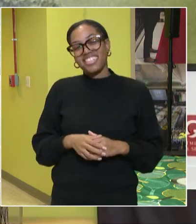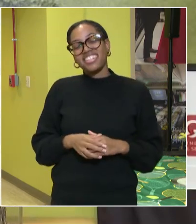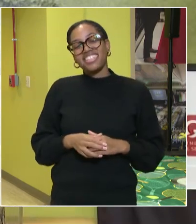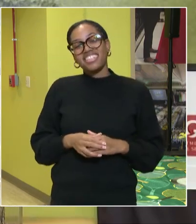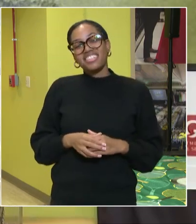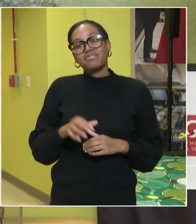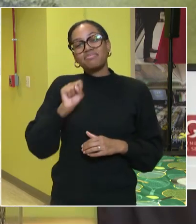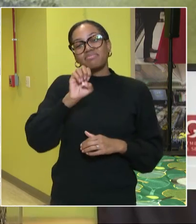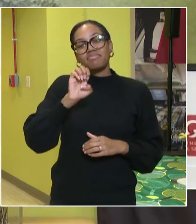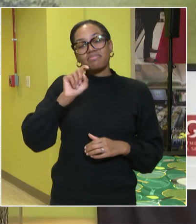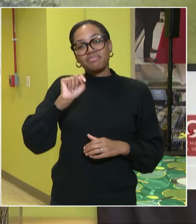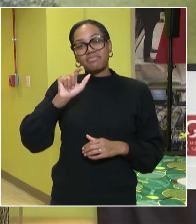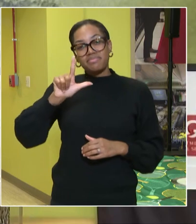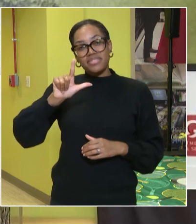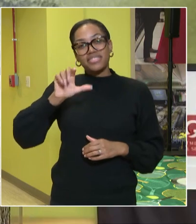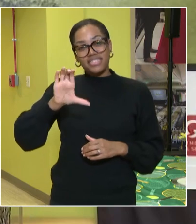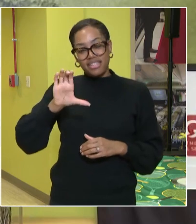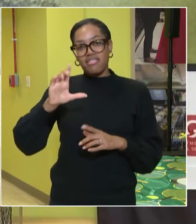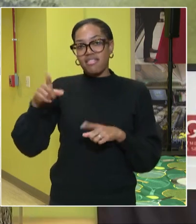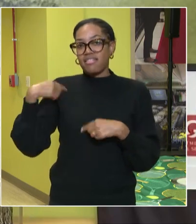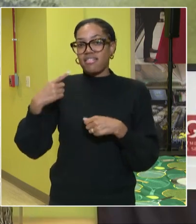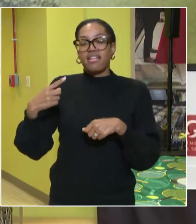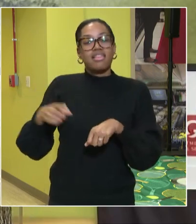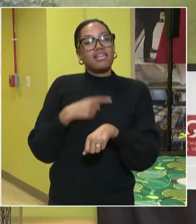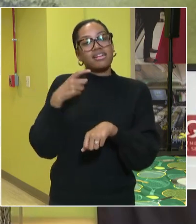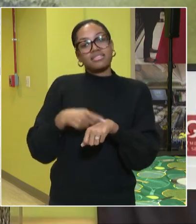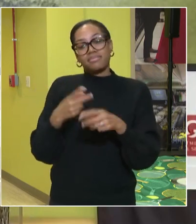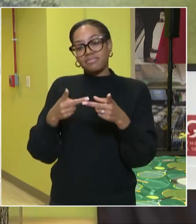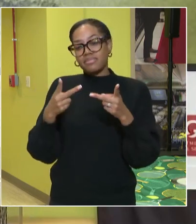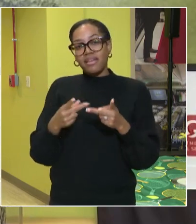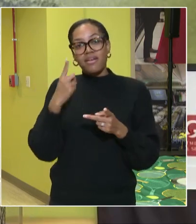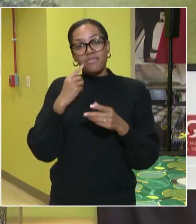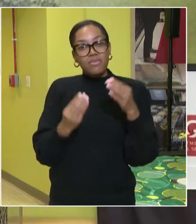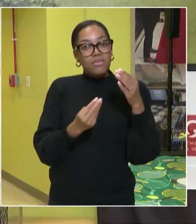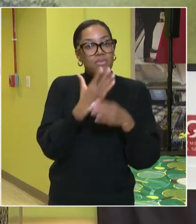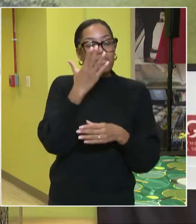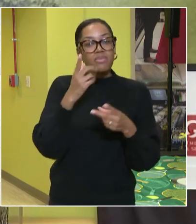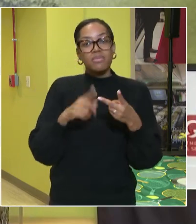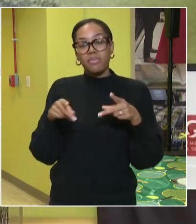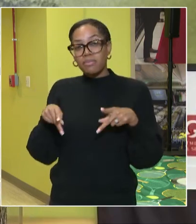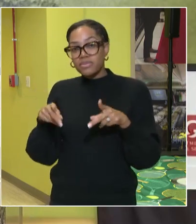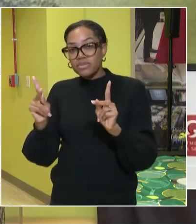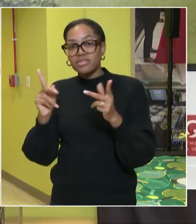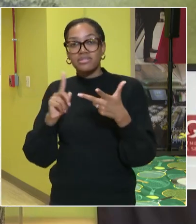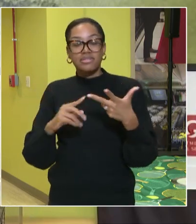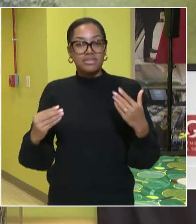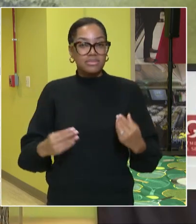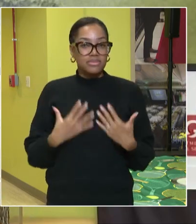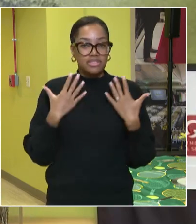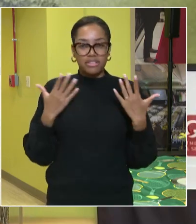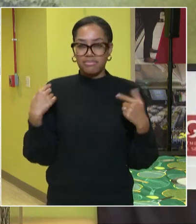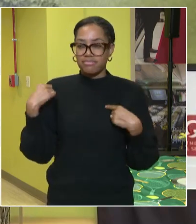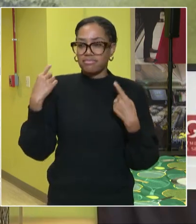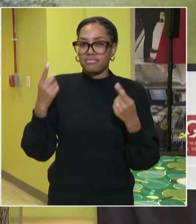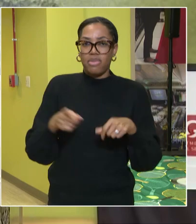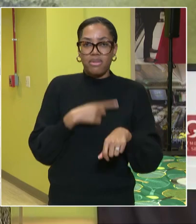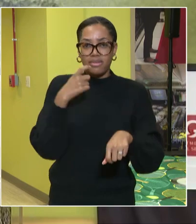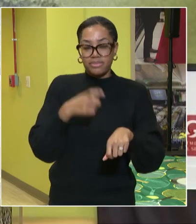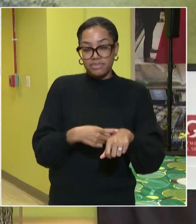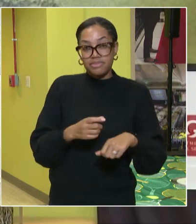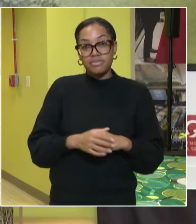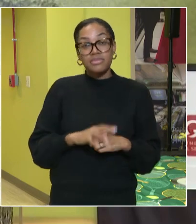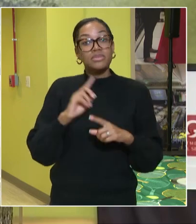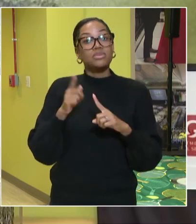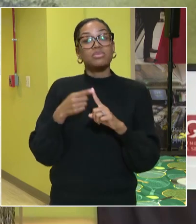The Southeast Tennis and Learning Center has long been a place for growth, opportunity, and inspiration. Since its inception,